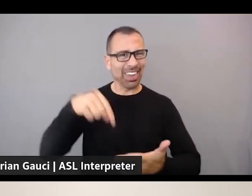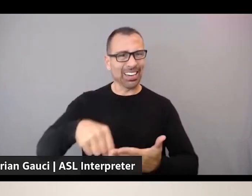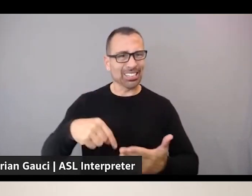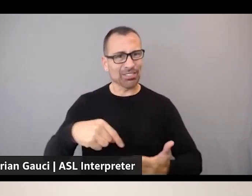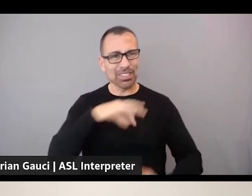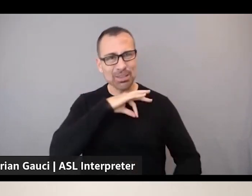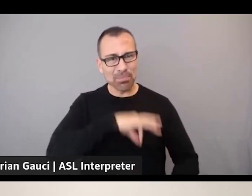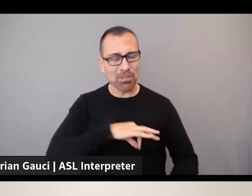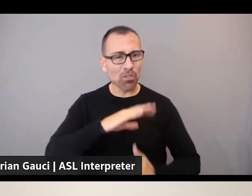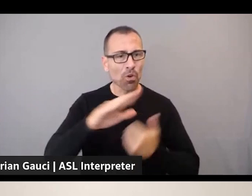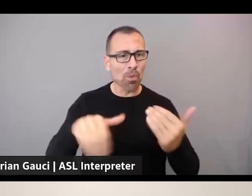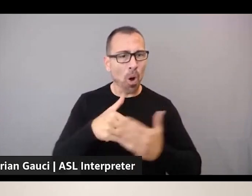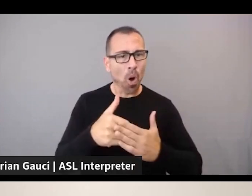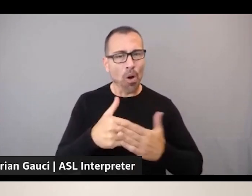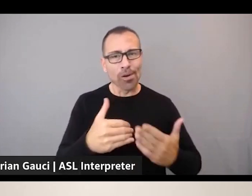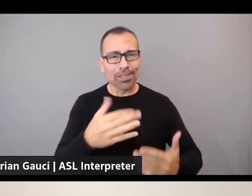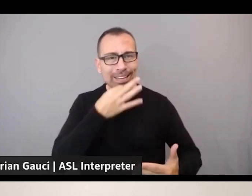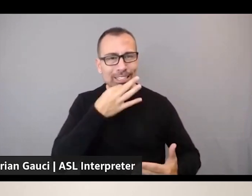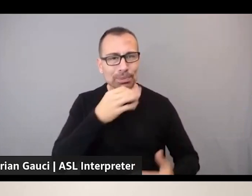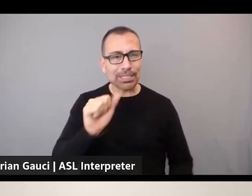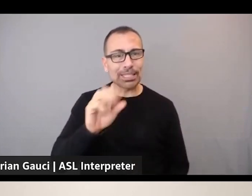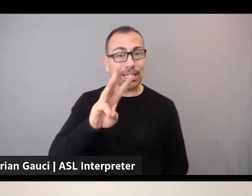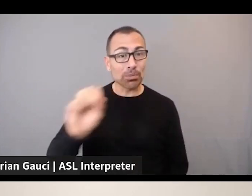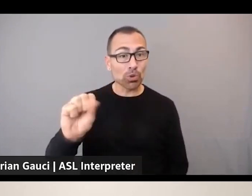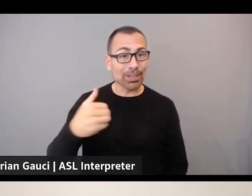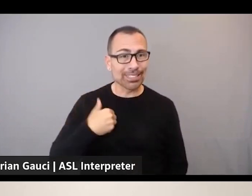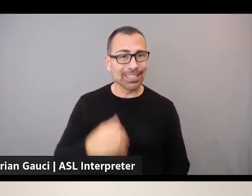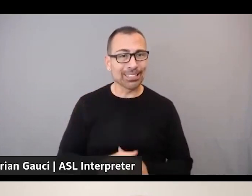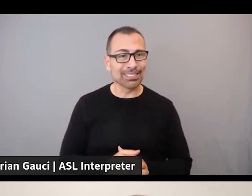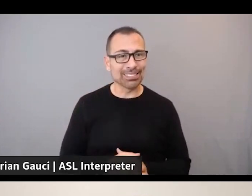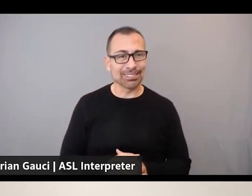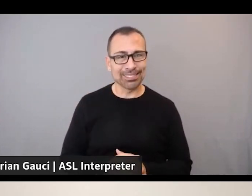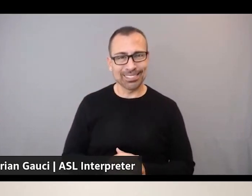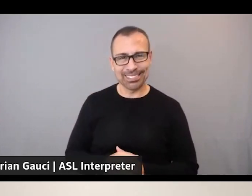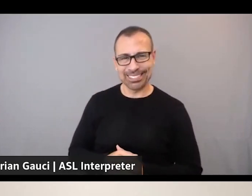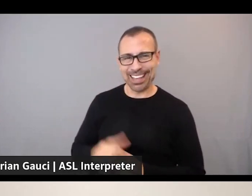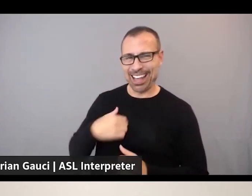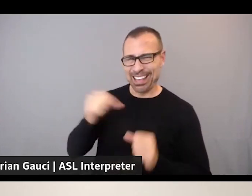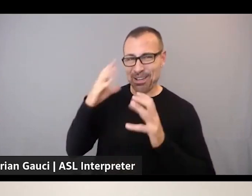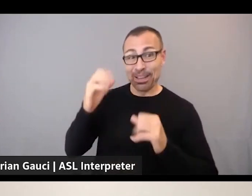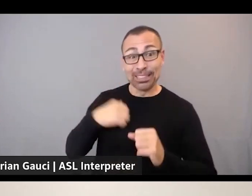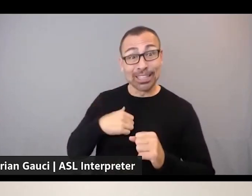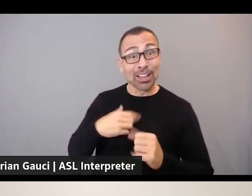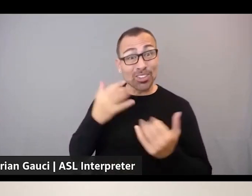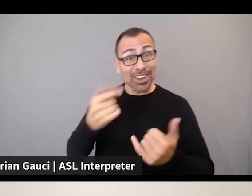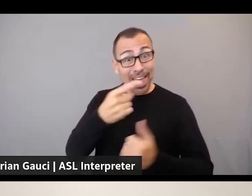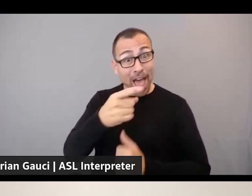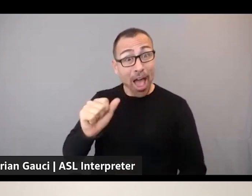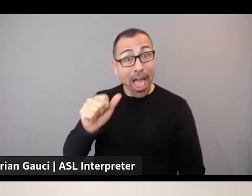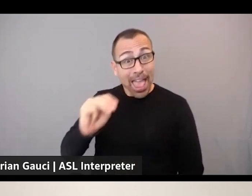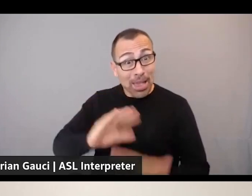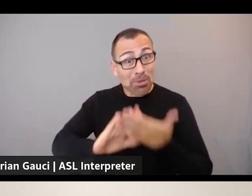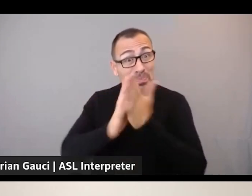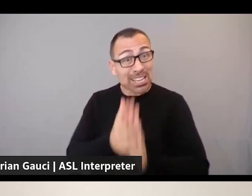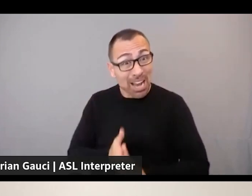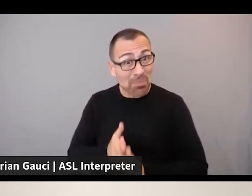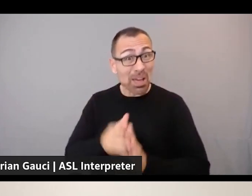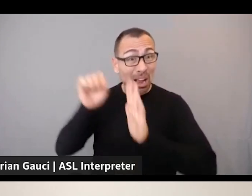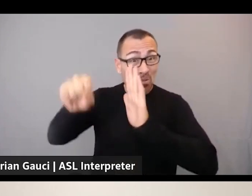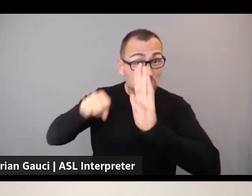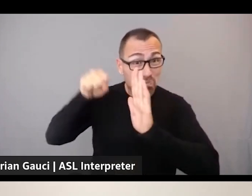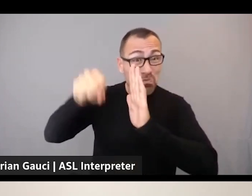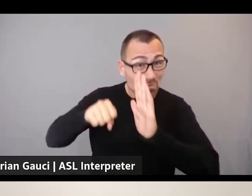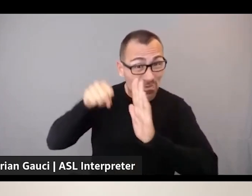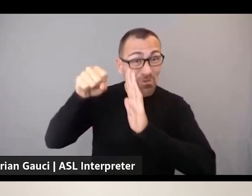AWS, Yeah, I'm amazed. It's even turned AM to a film producer now. That's right. You